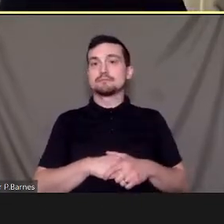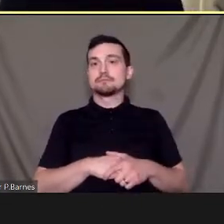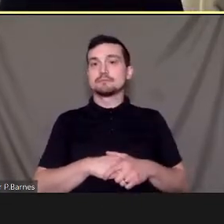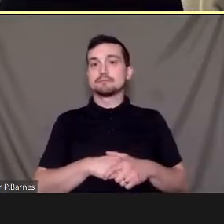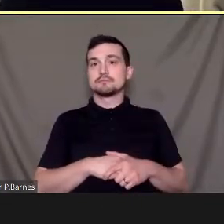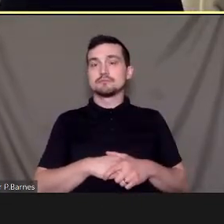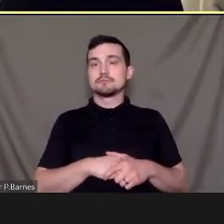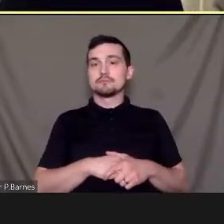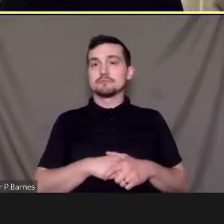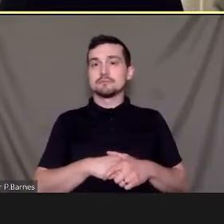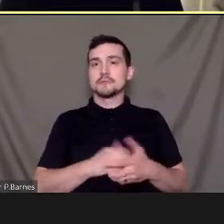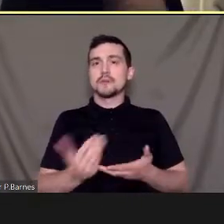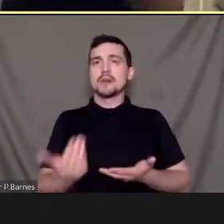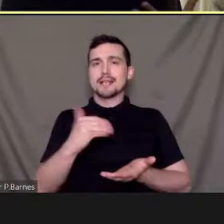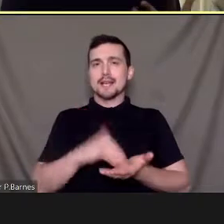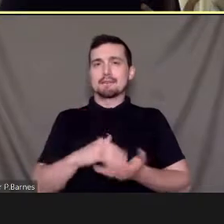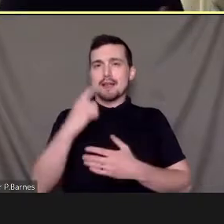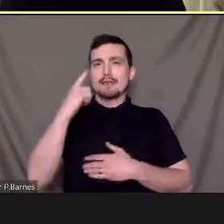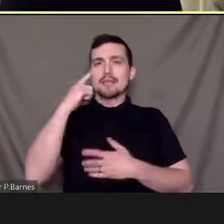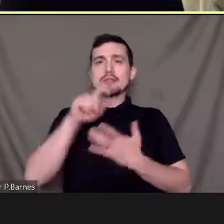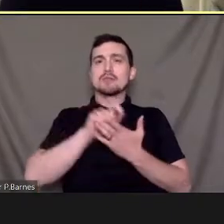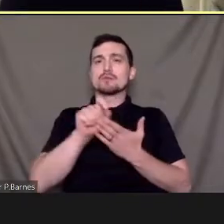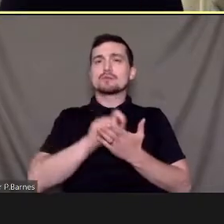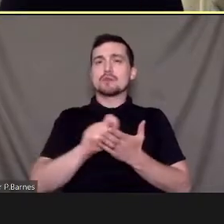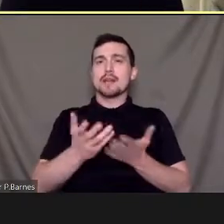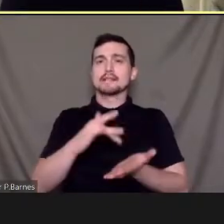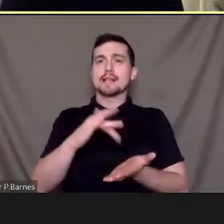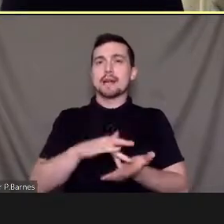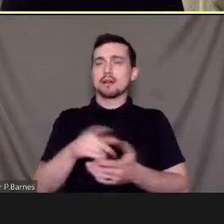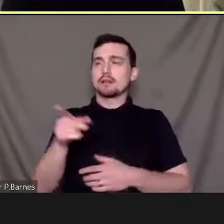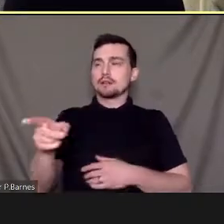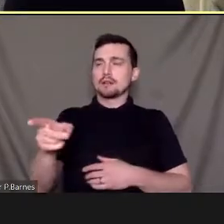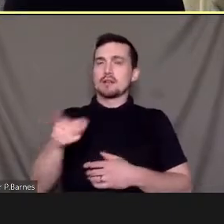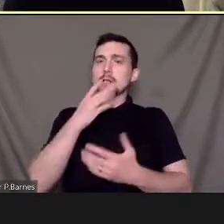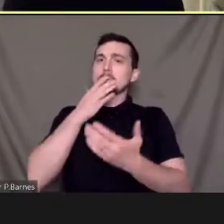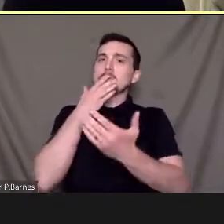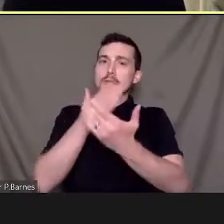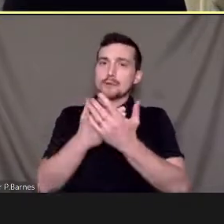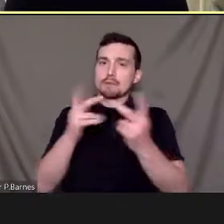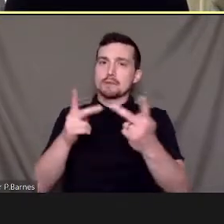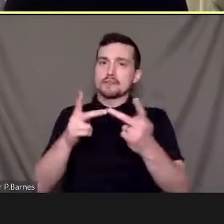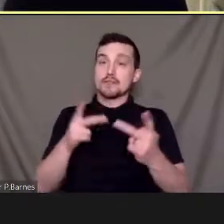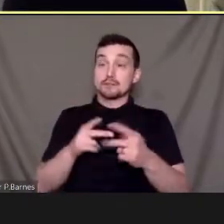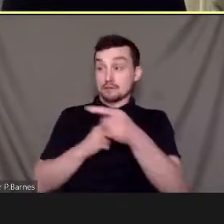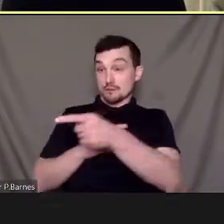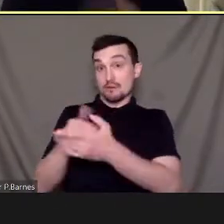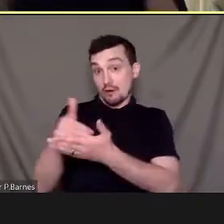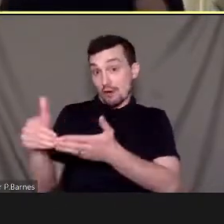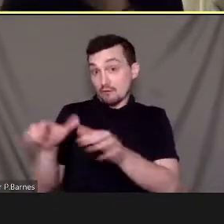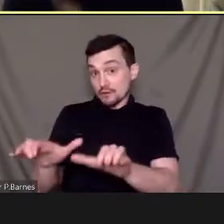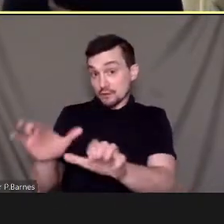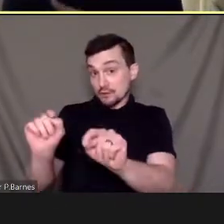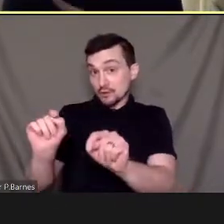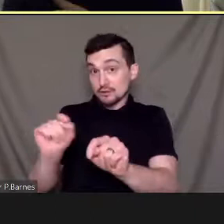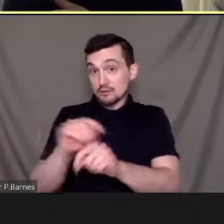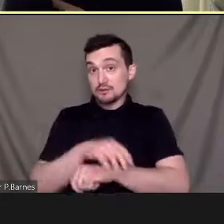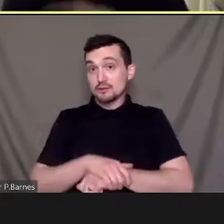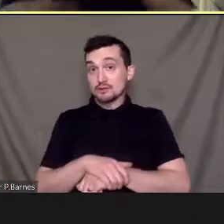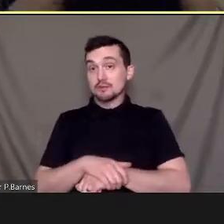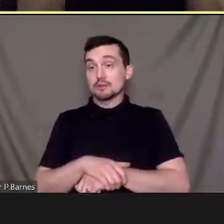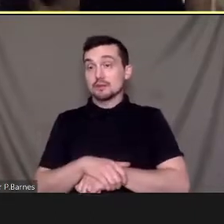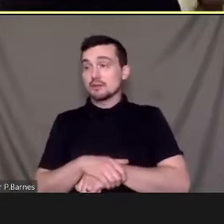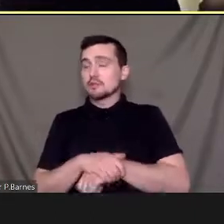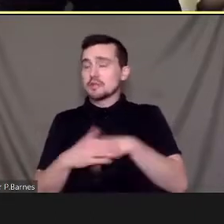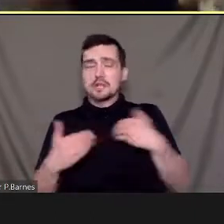again, I think that the Writing Center is in a really great position, because y'all often do that, where it's like, have some